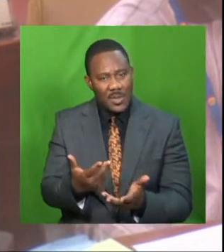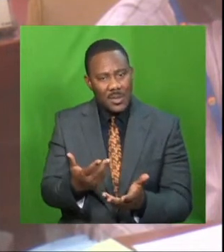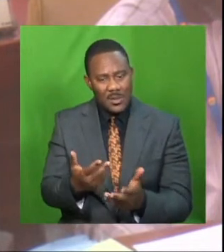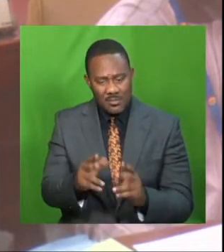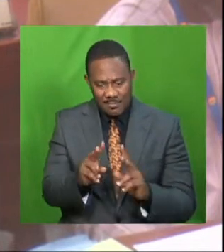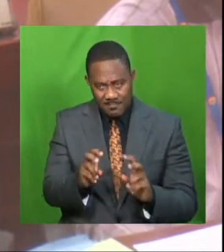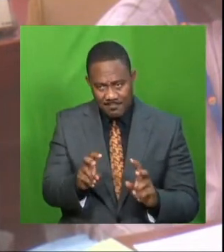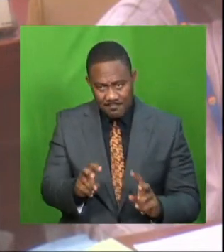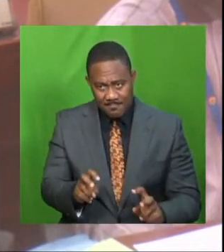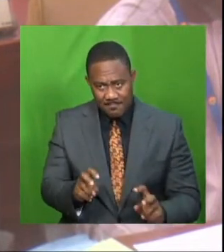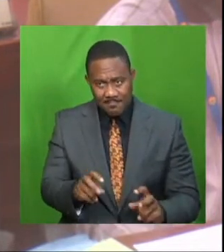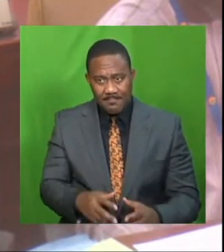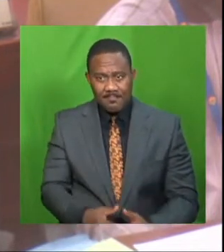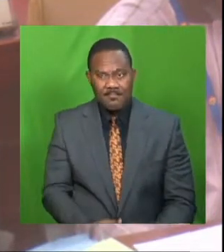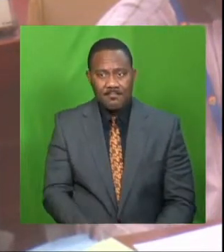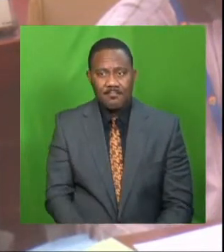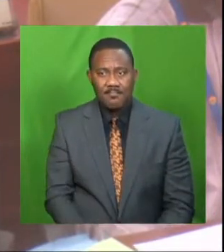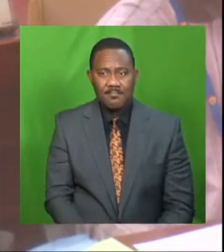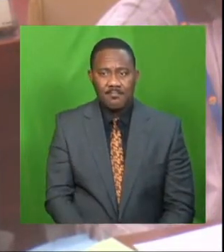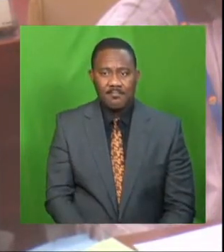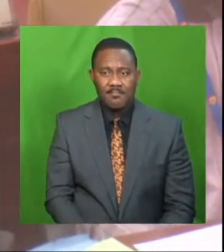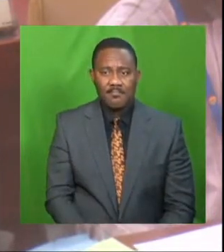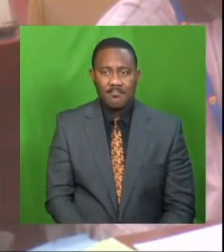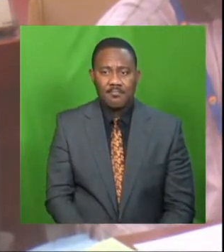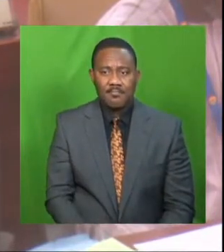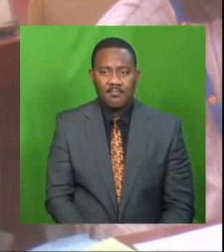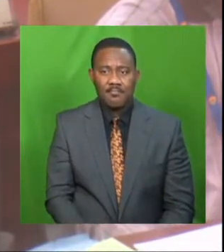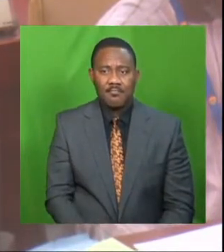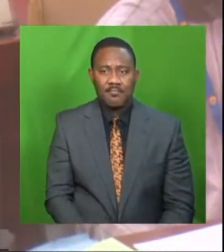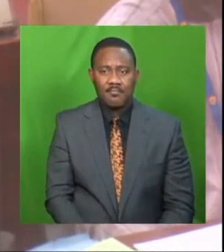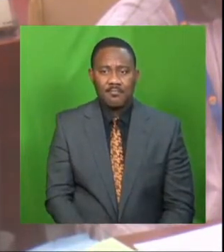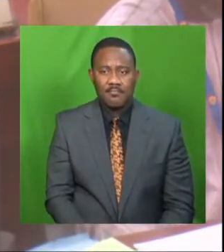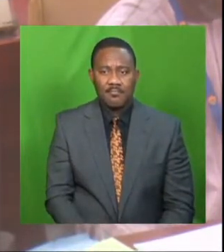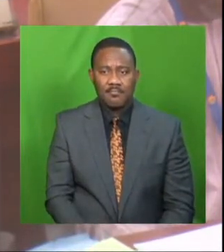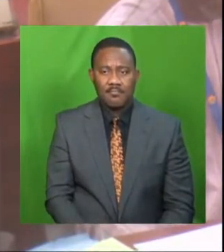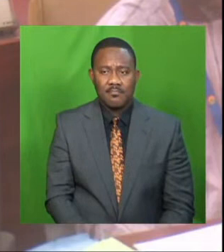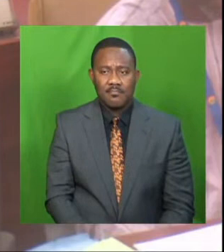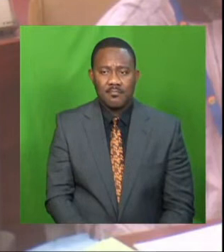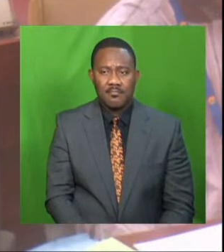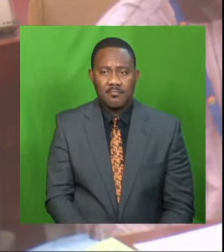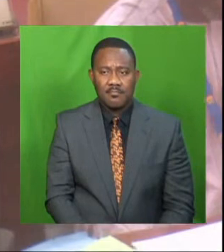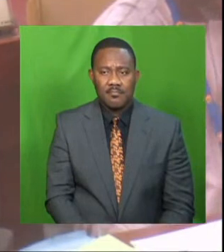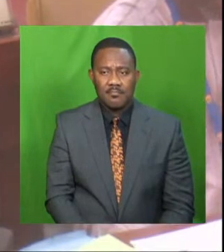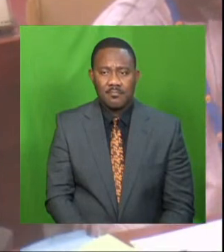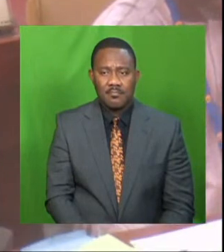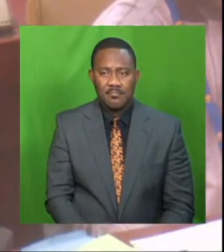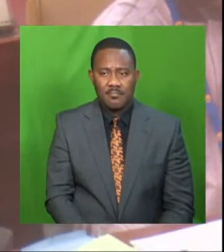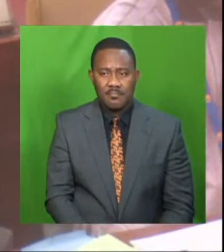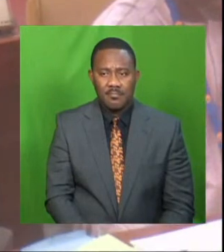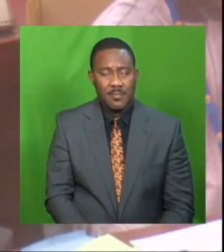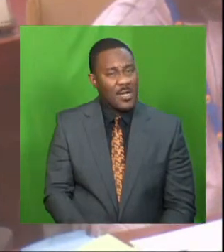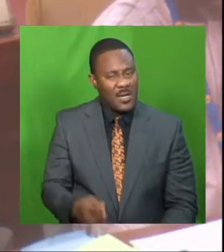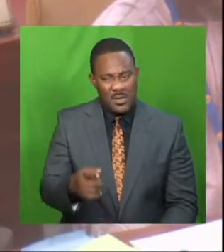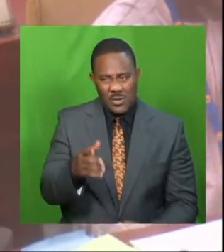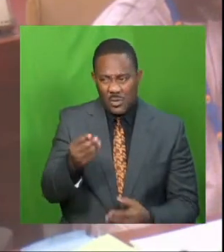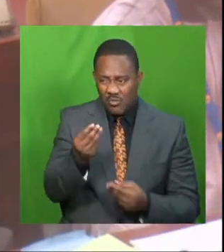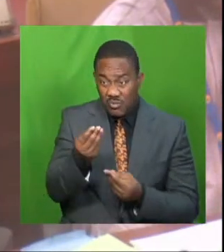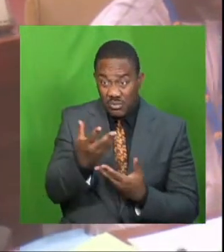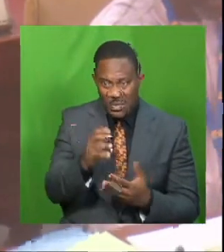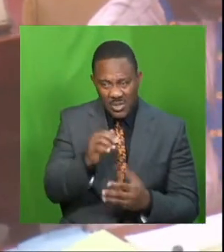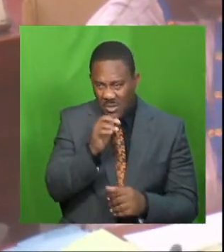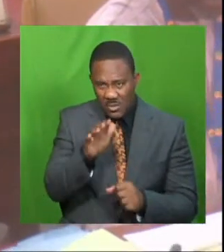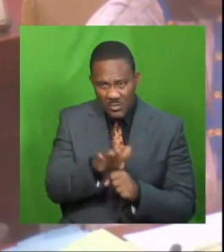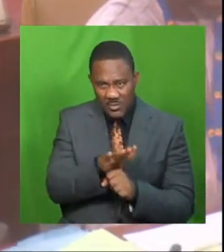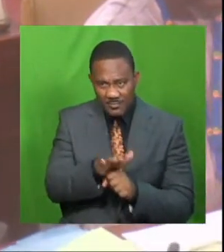the decision for termination. You just pass on as a reference. That is not sufficient for our record, Mr. Speaker.